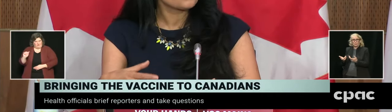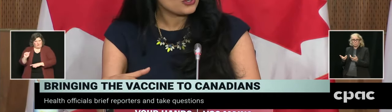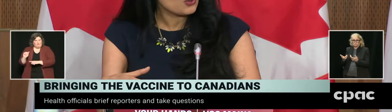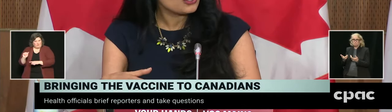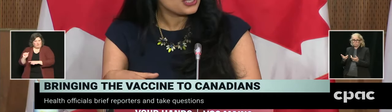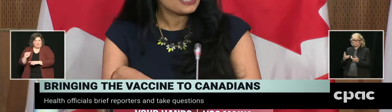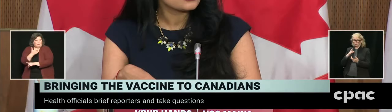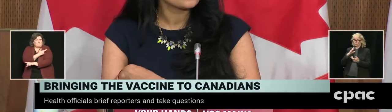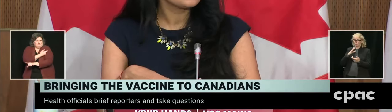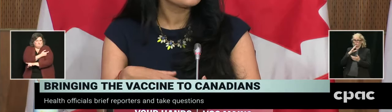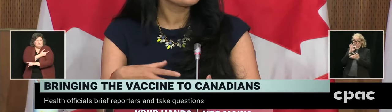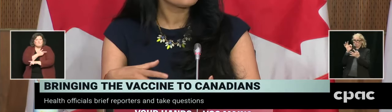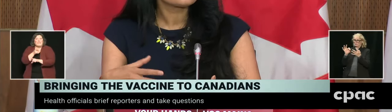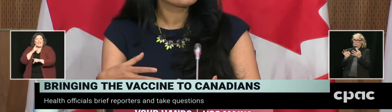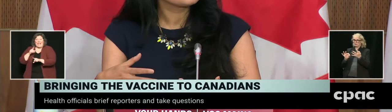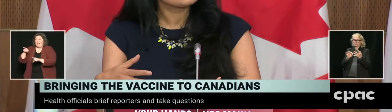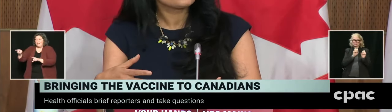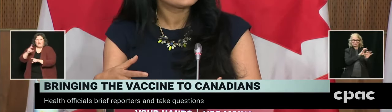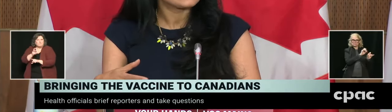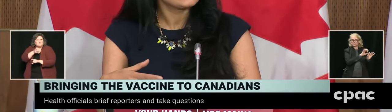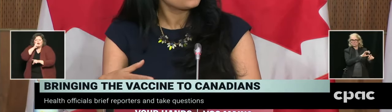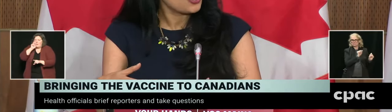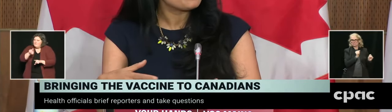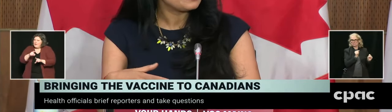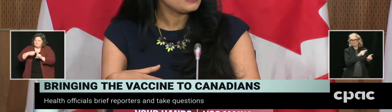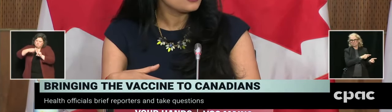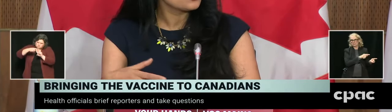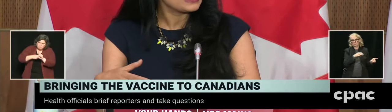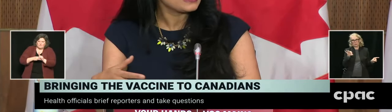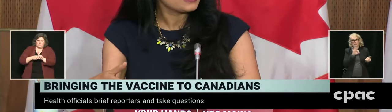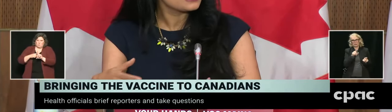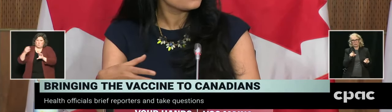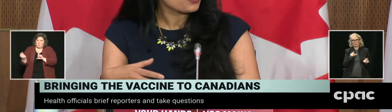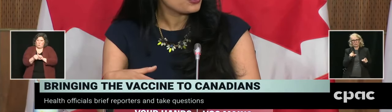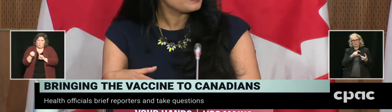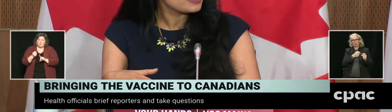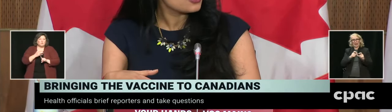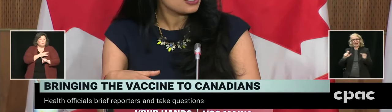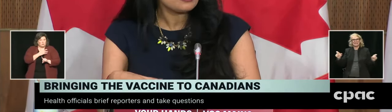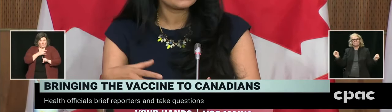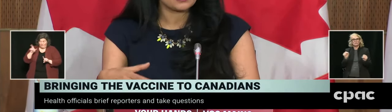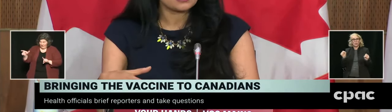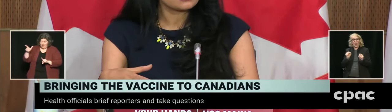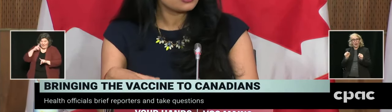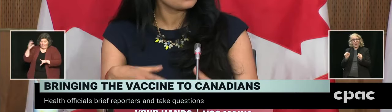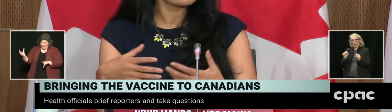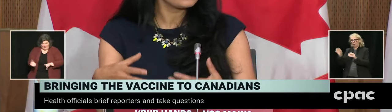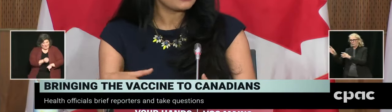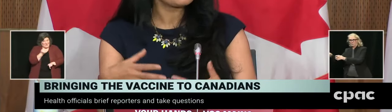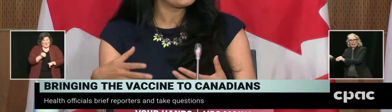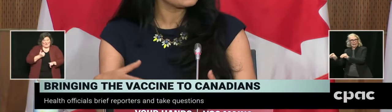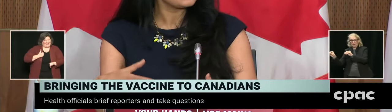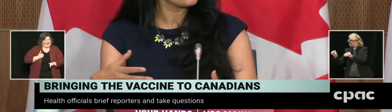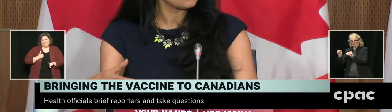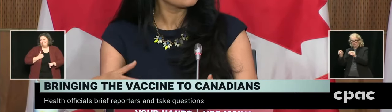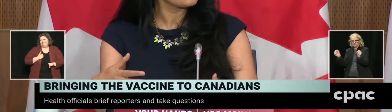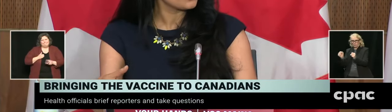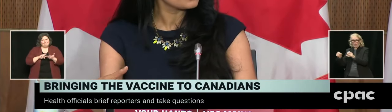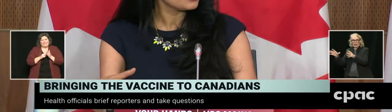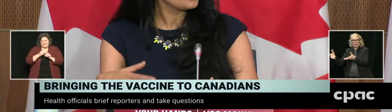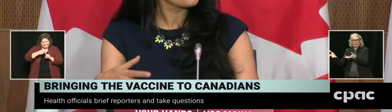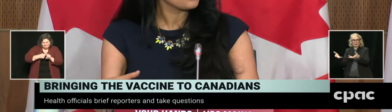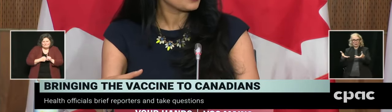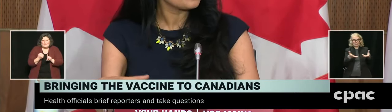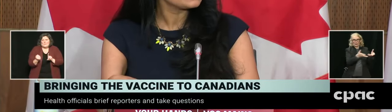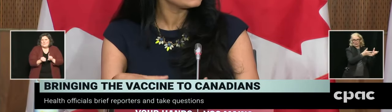the cold chain. So those would likely not be great candidates for pre-positioning because you'd actually have to maintain all of